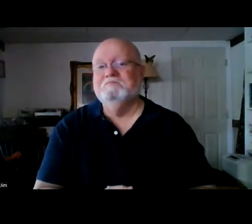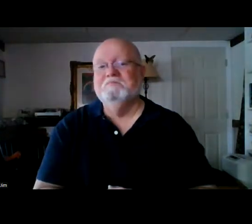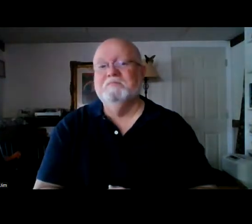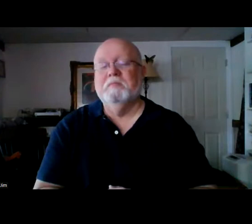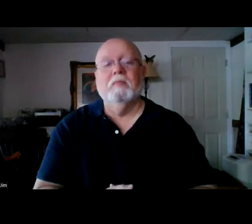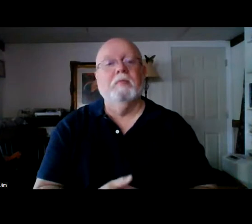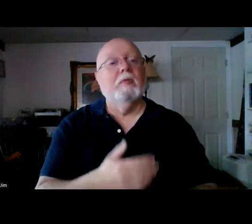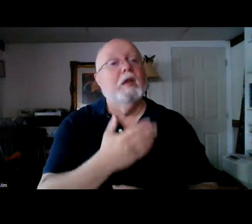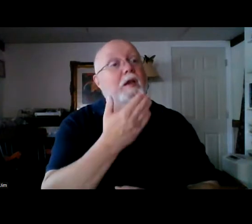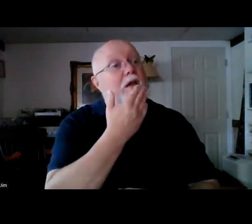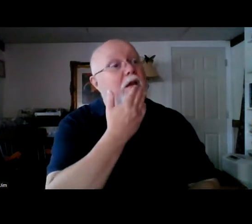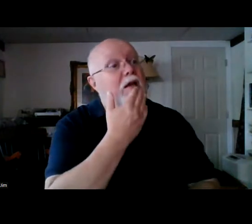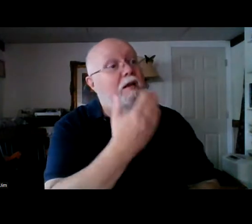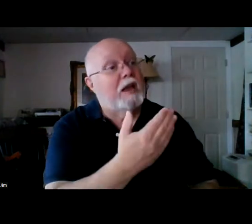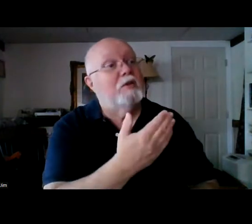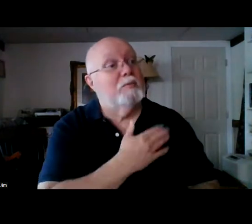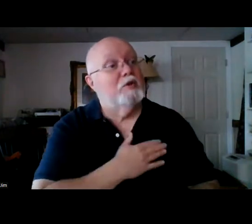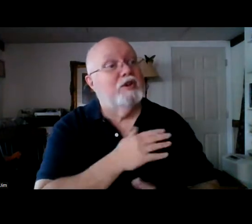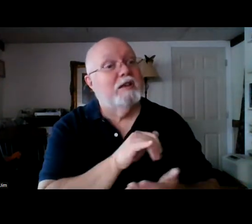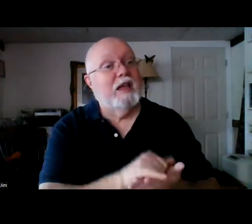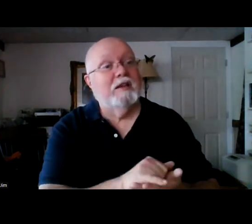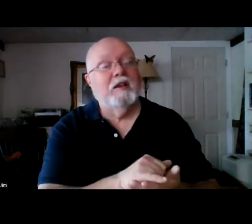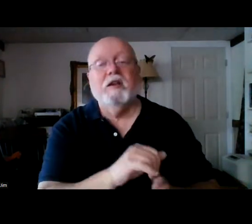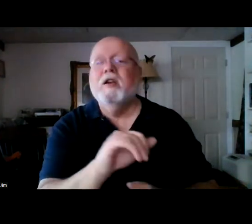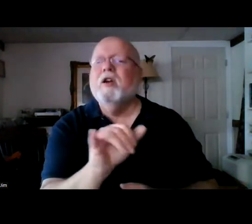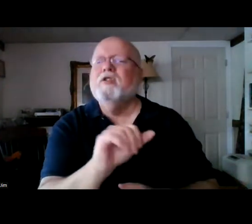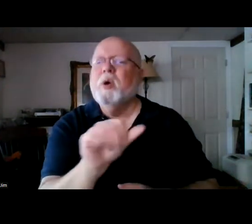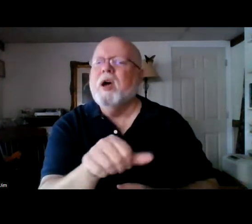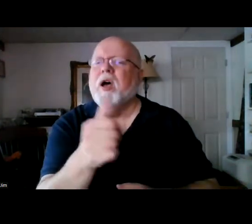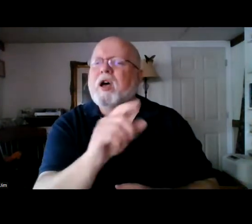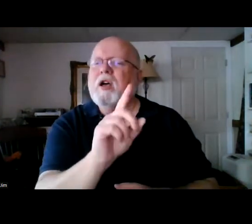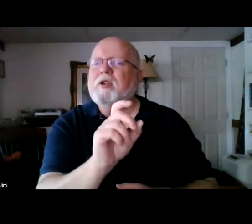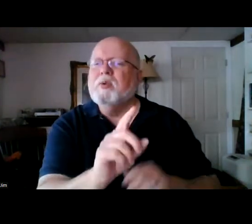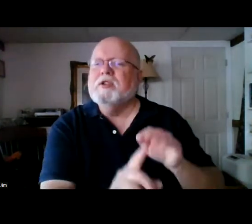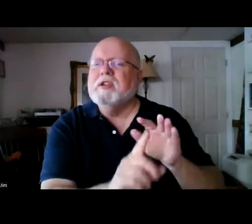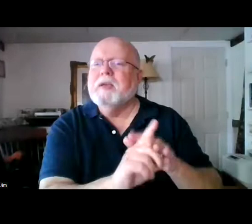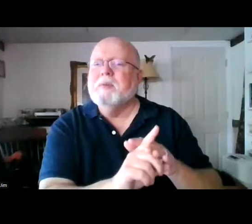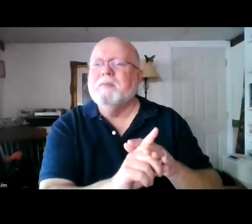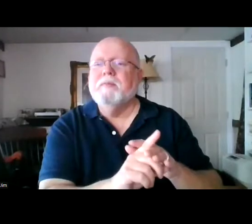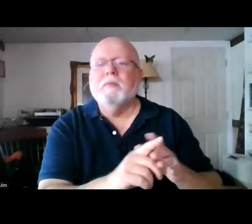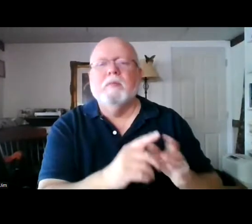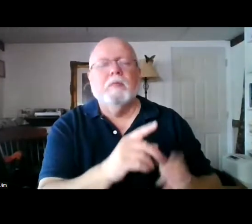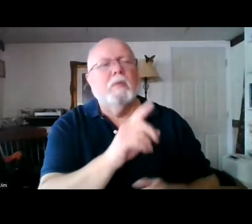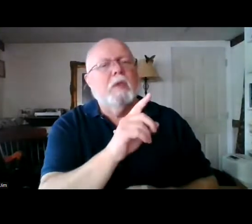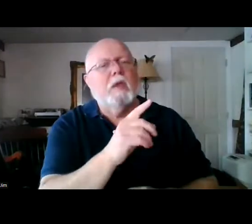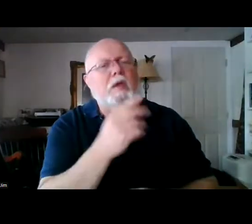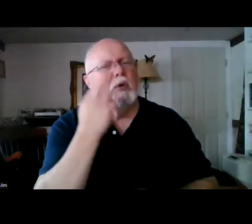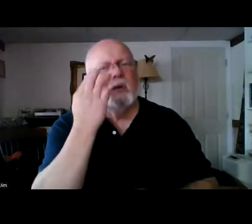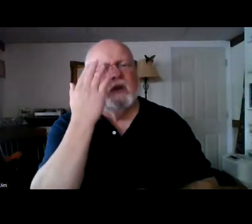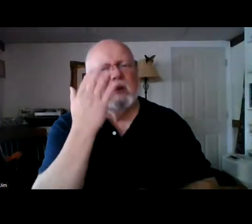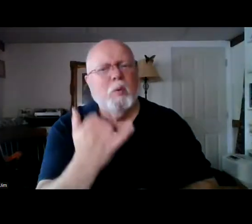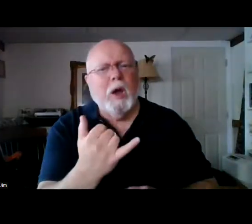Thank you. I appreciate that answer. We did also have another question just asking about the reason for the spikes that